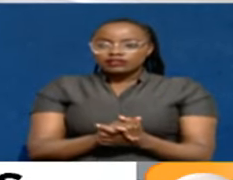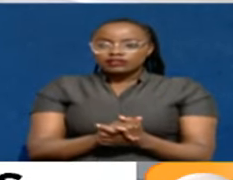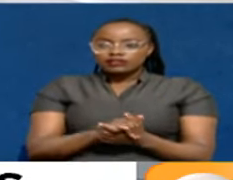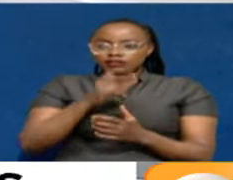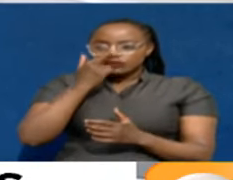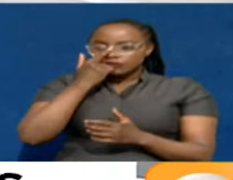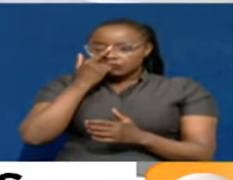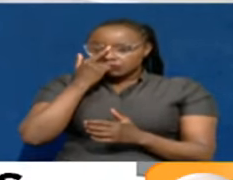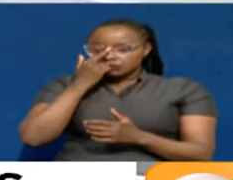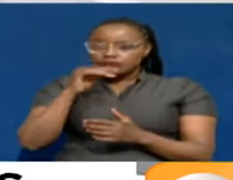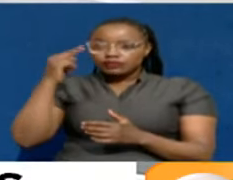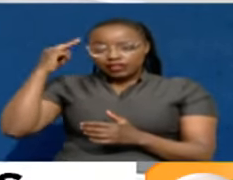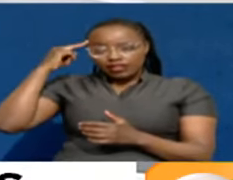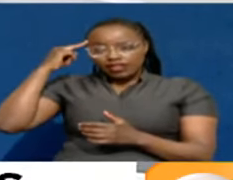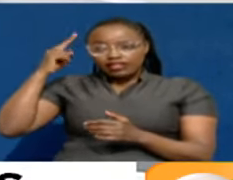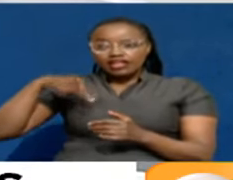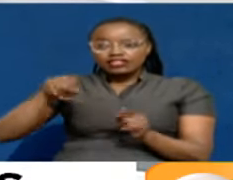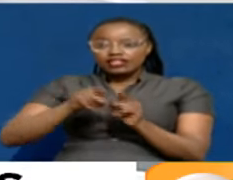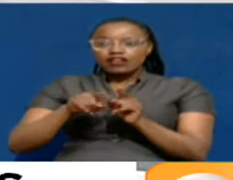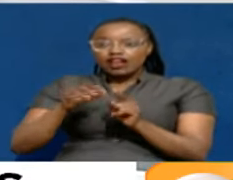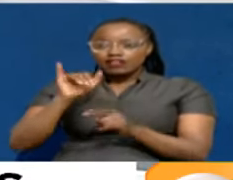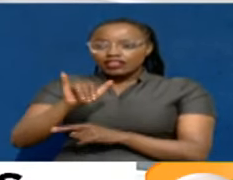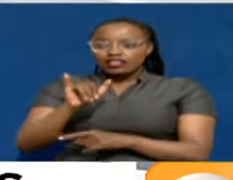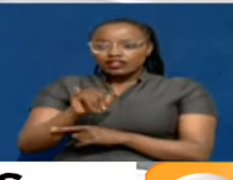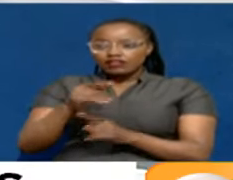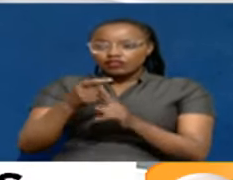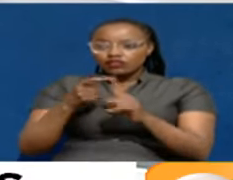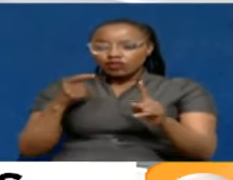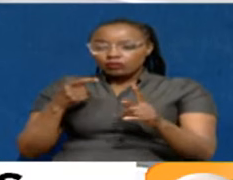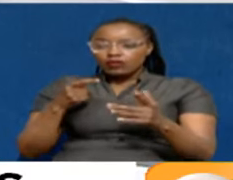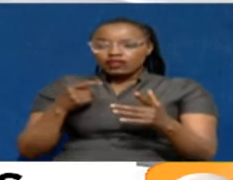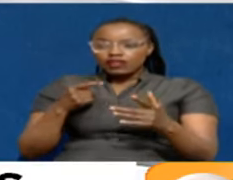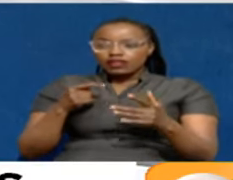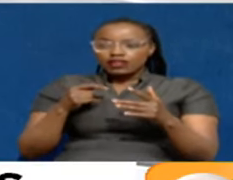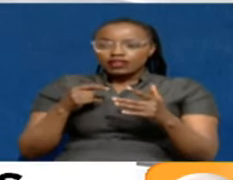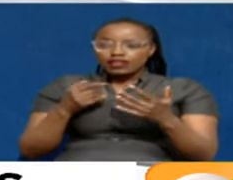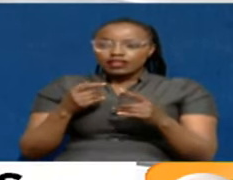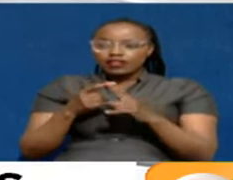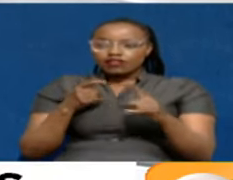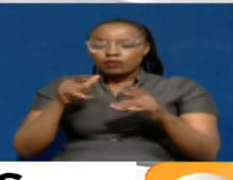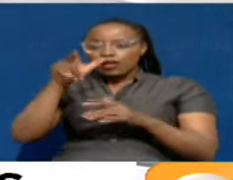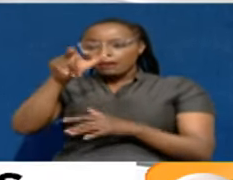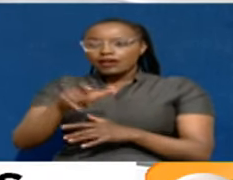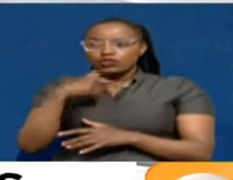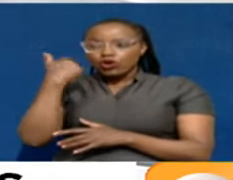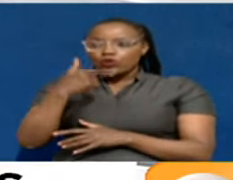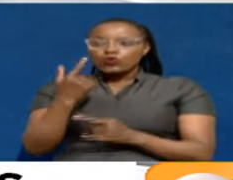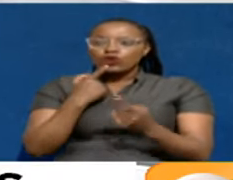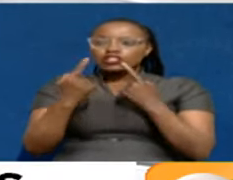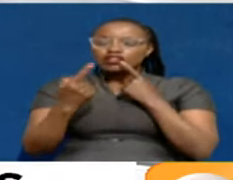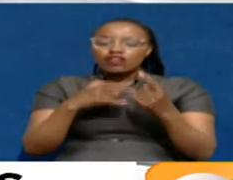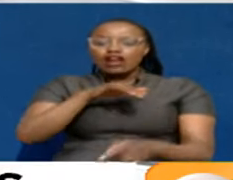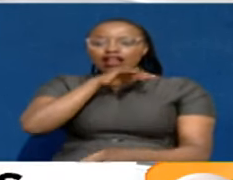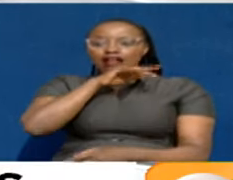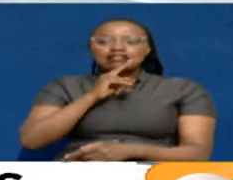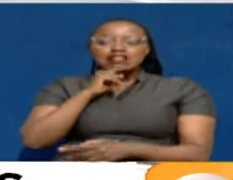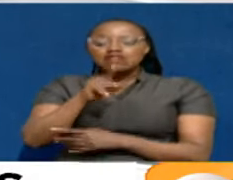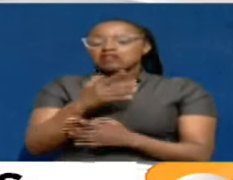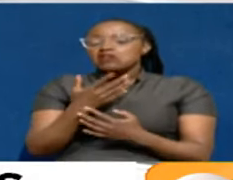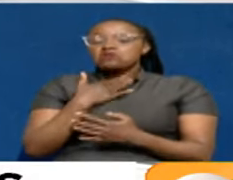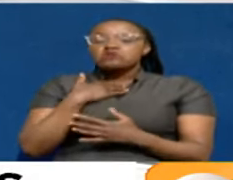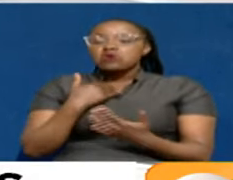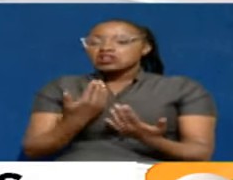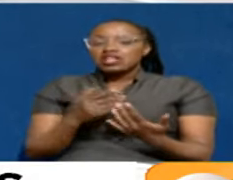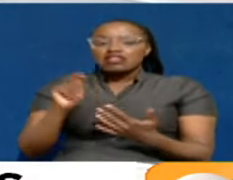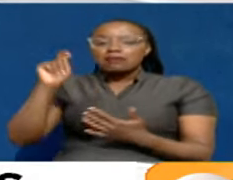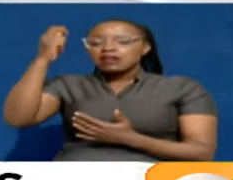His I think, yeah, I think we have it. Can we hear it from the proverbial horse's mouth? Raila saying he's not looking